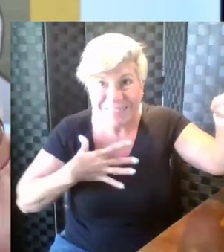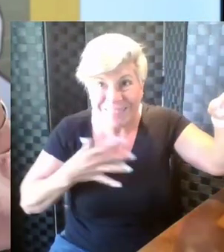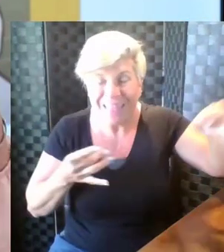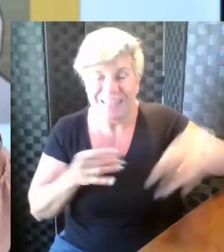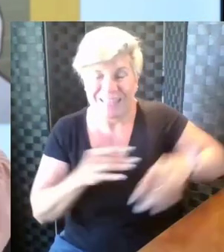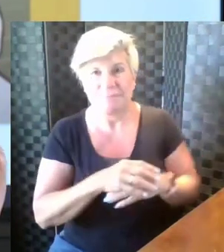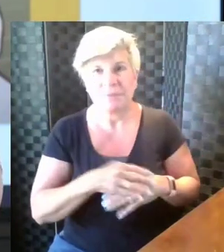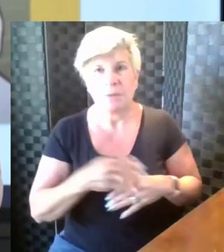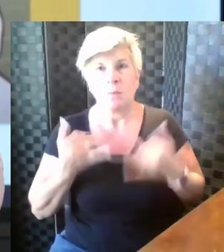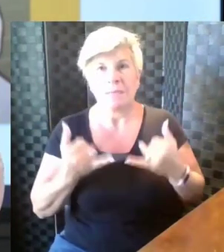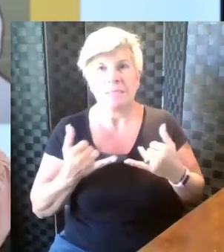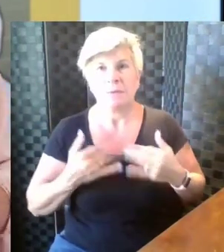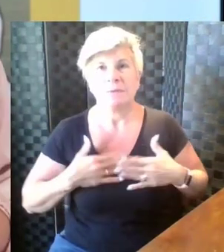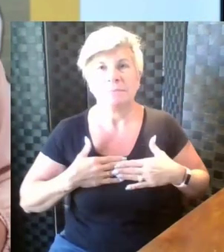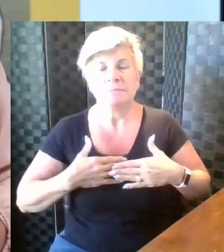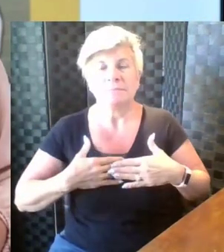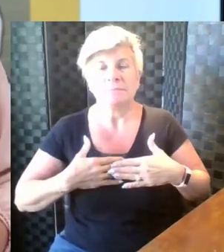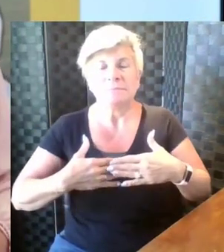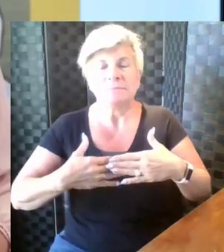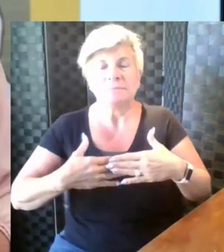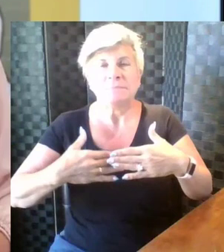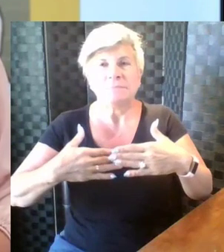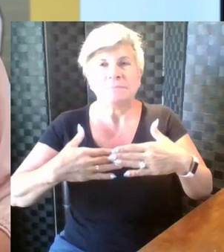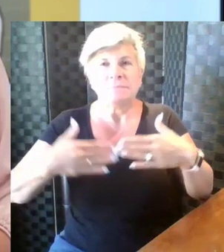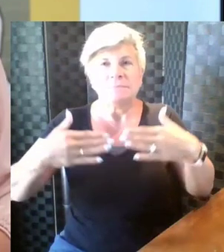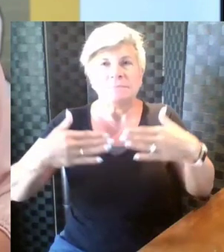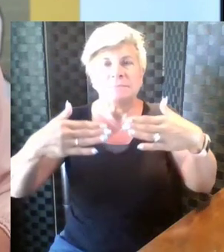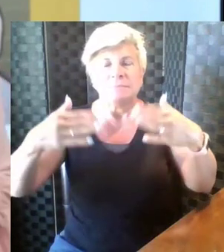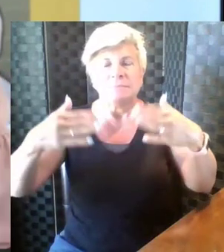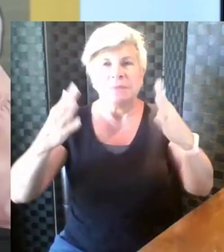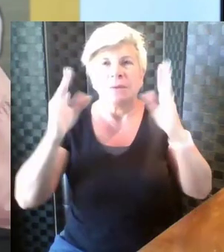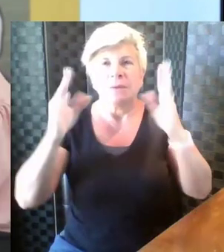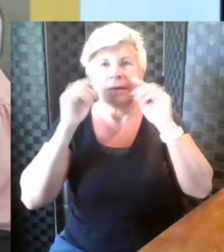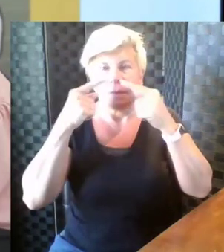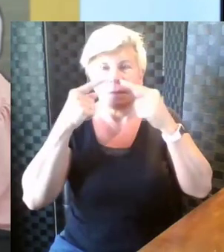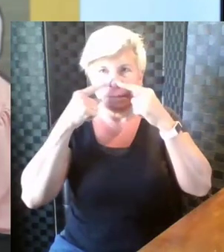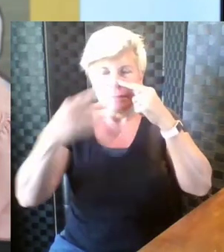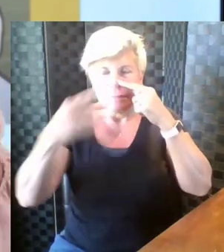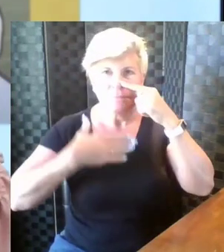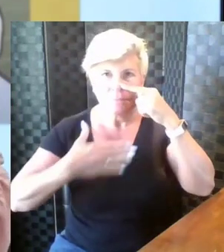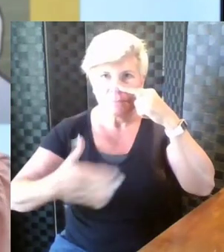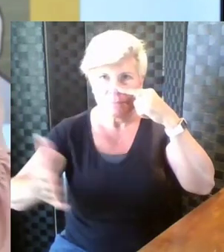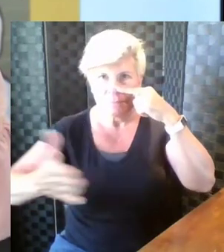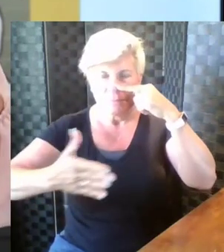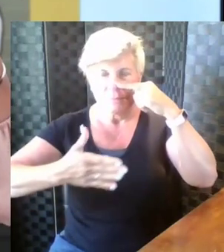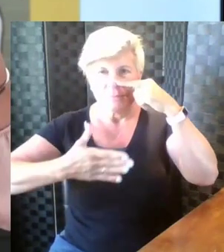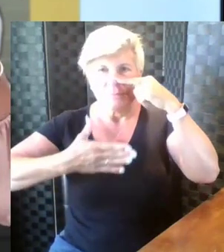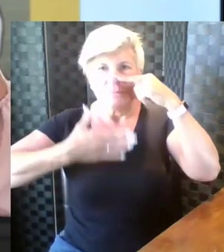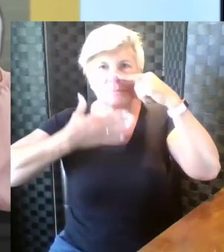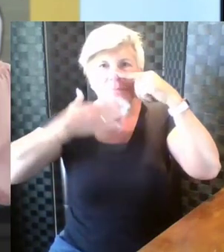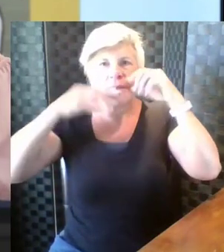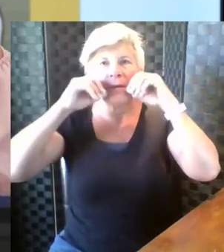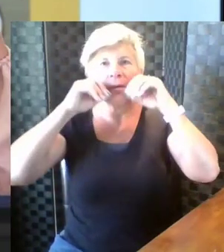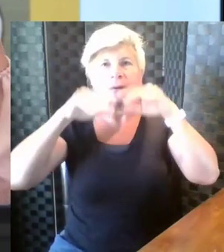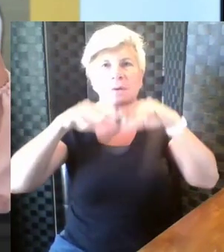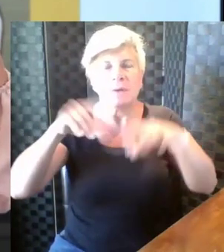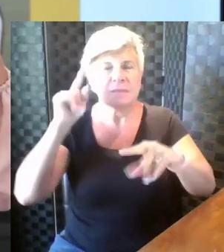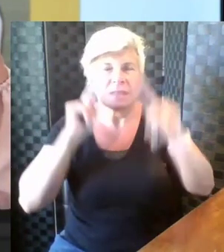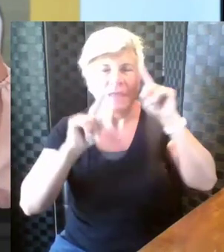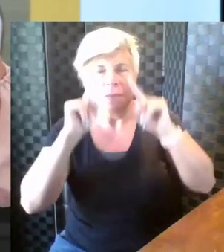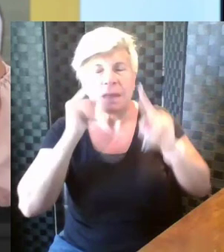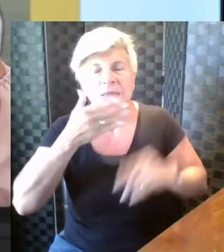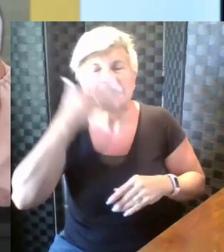to be taking in a deep breath through our nose, remembering to push out our bellies as we breathe instead of just from here. And we're going to be thinking about smelling the